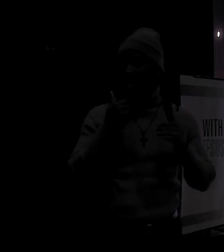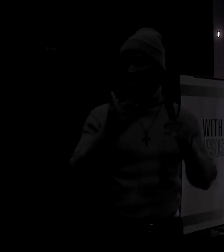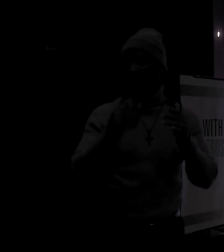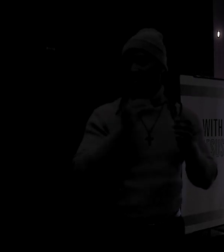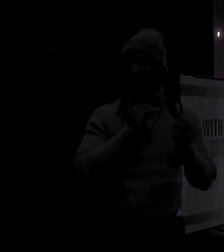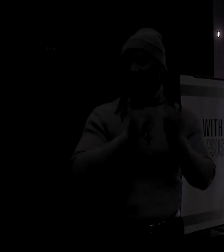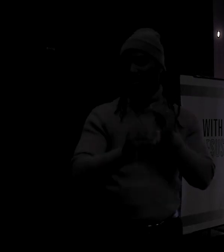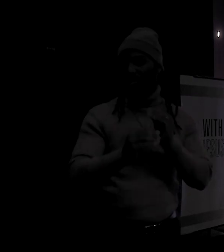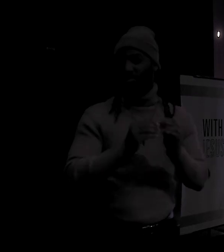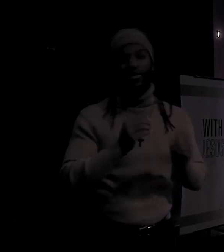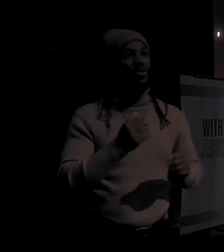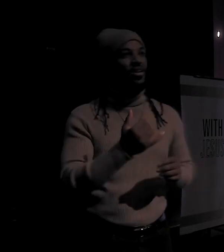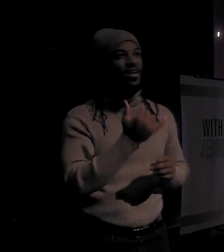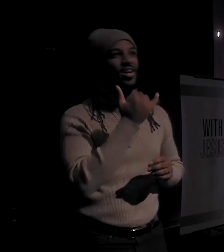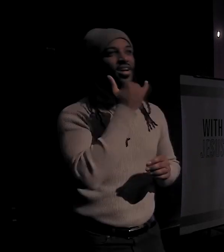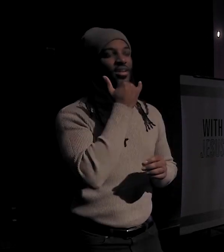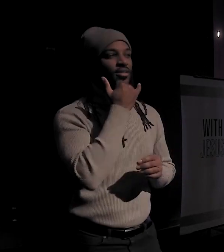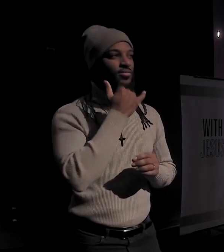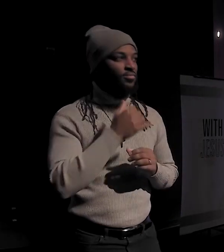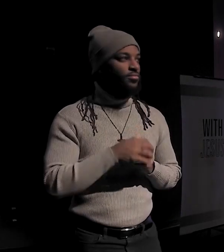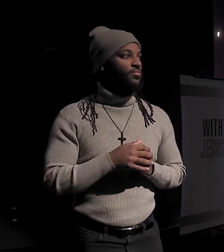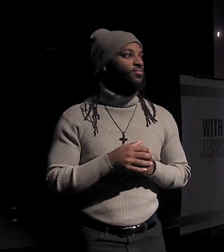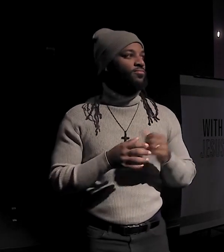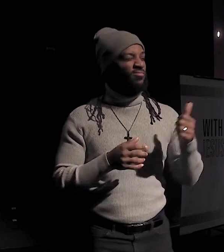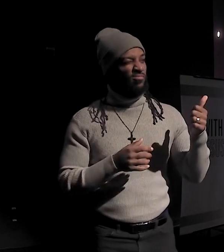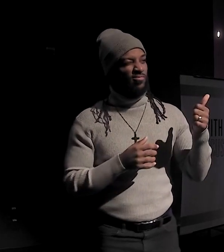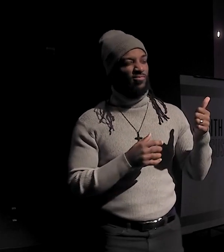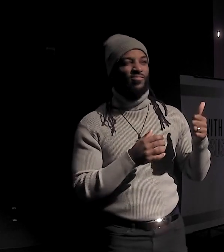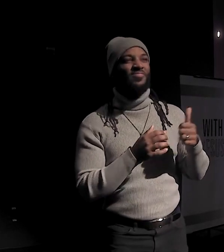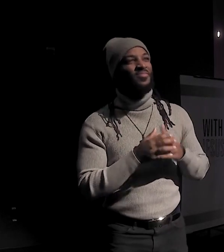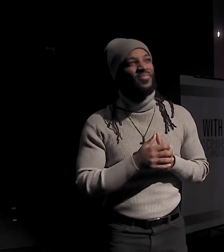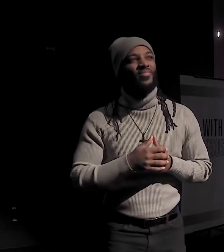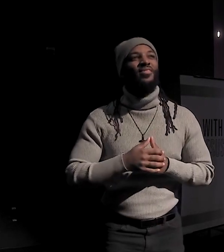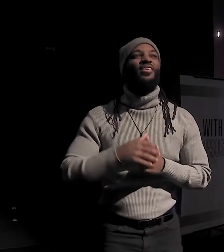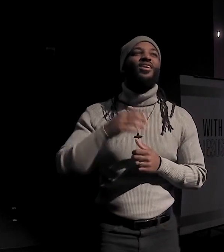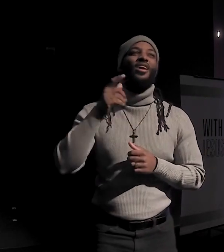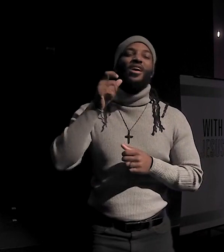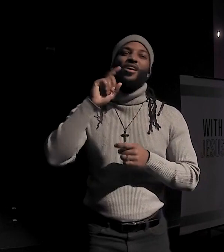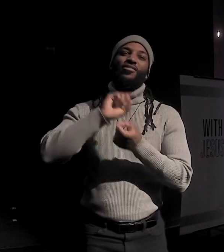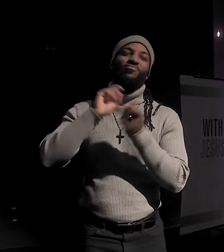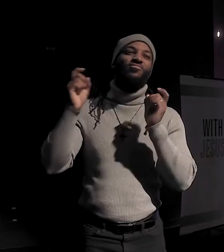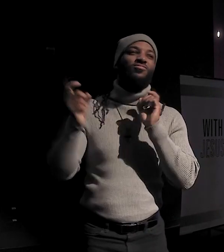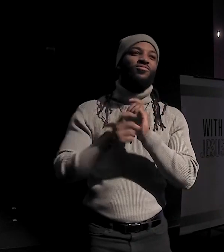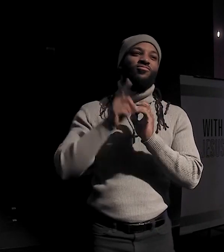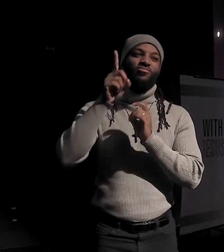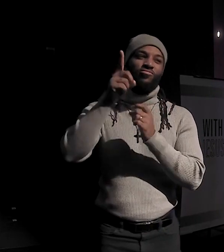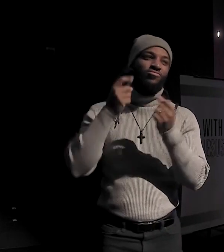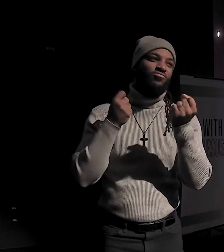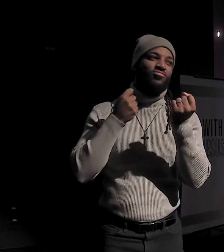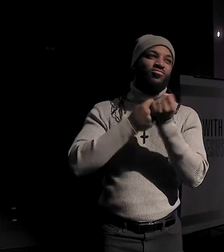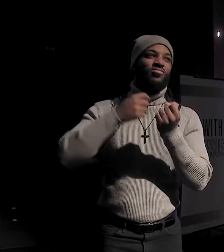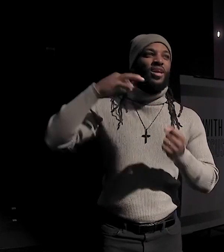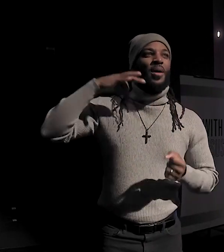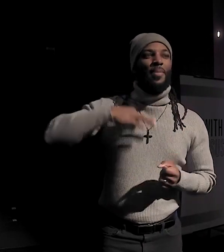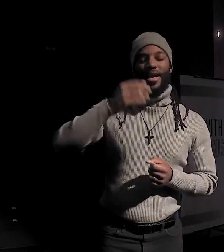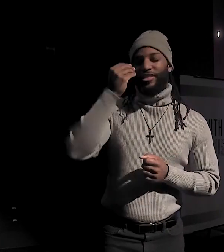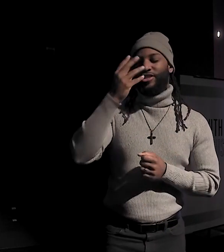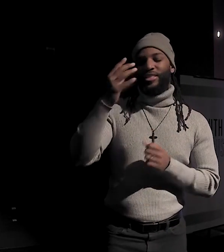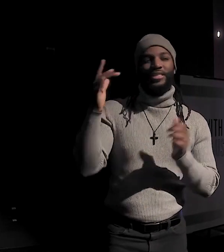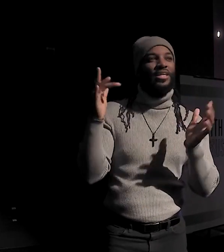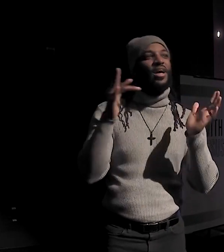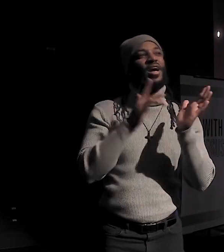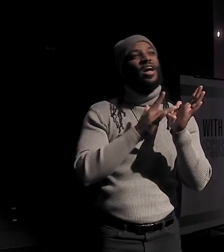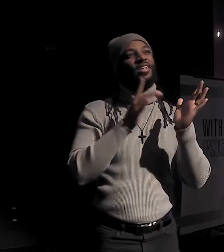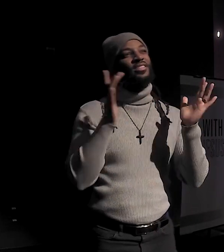and undo if you could. Who can work it all for your good? Let me tell you about